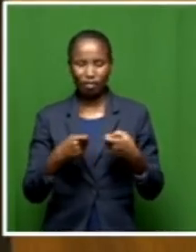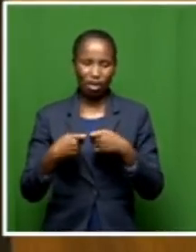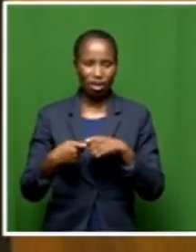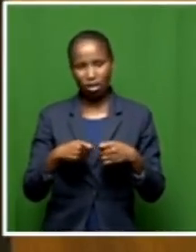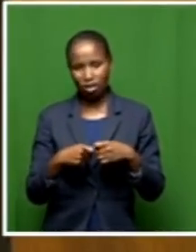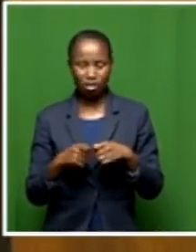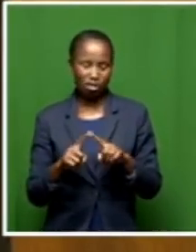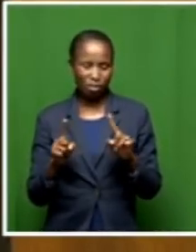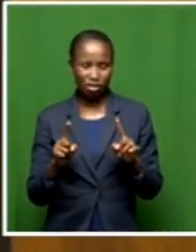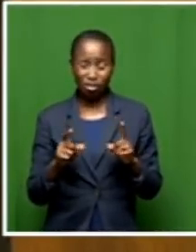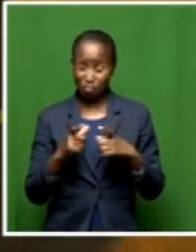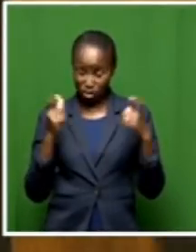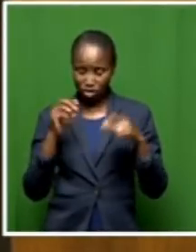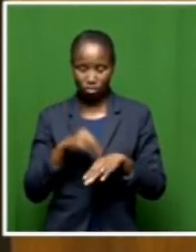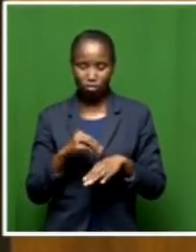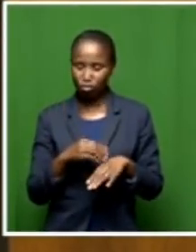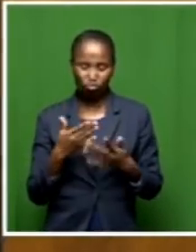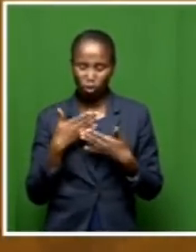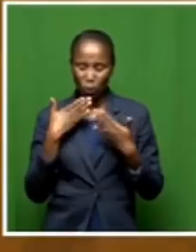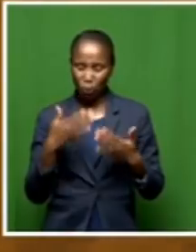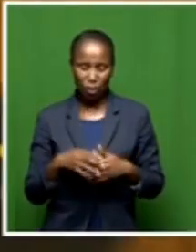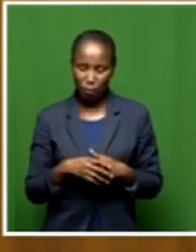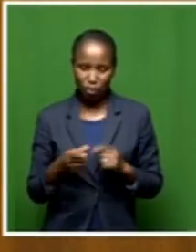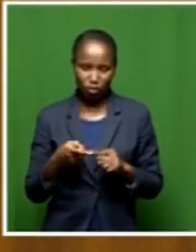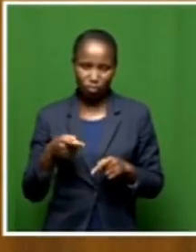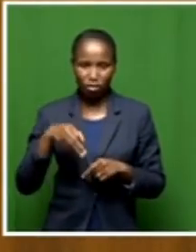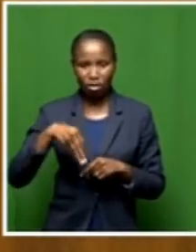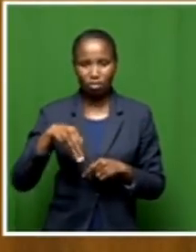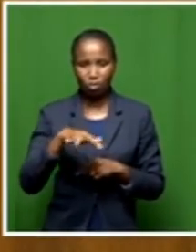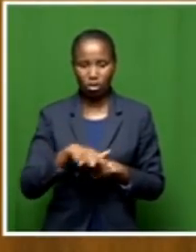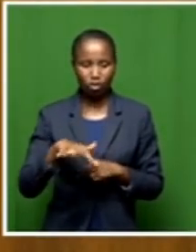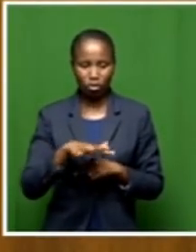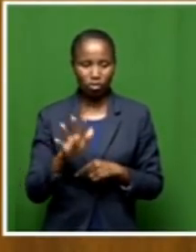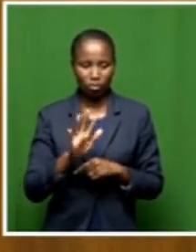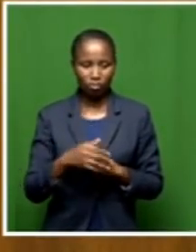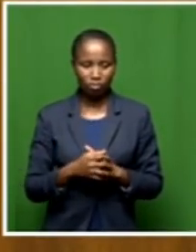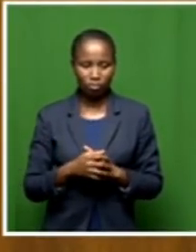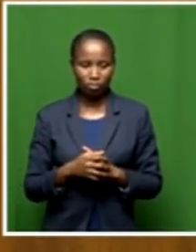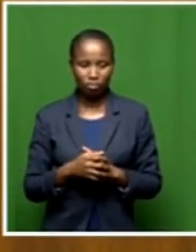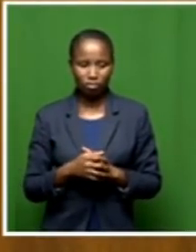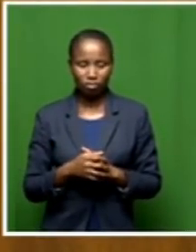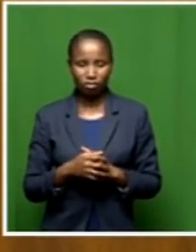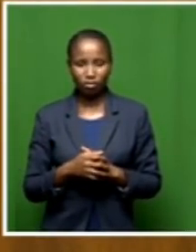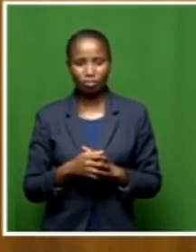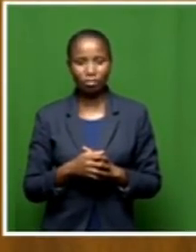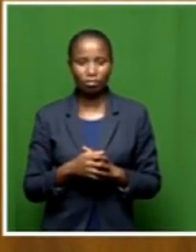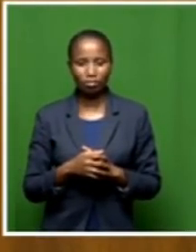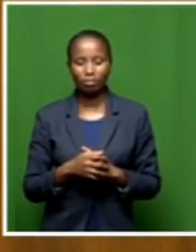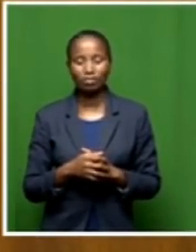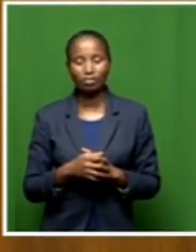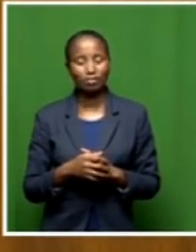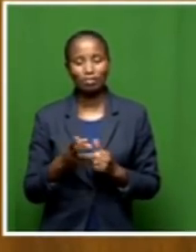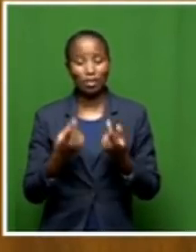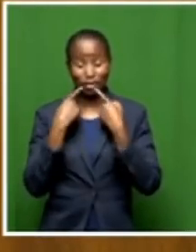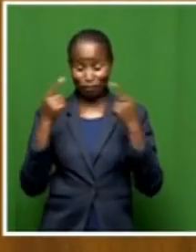in the Namakwa area. Any VDs declared? Not yet. We are